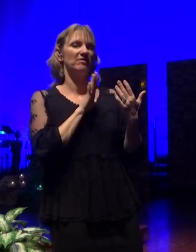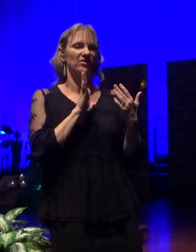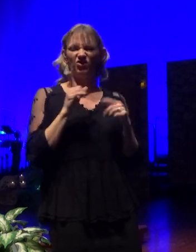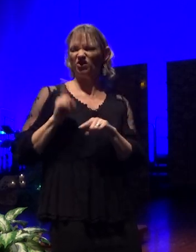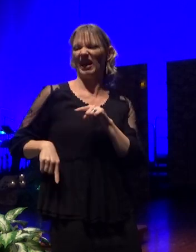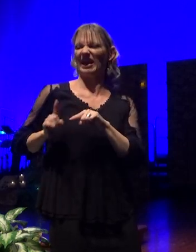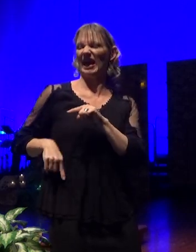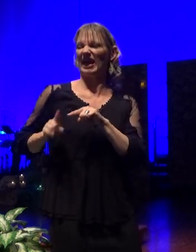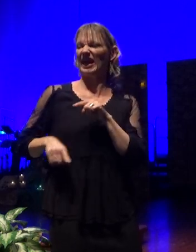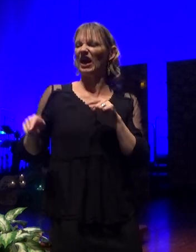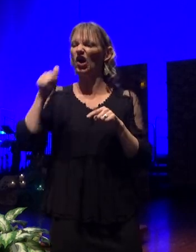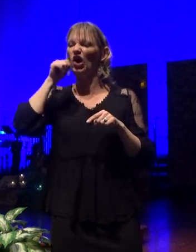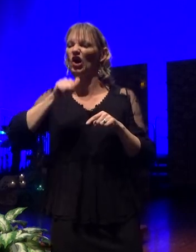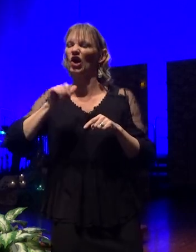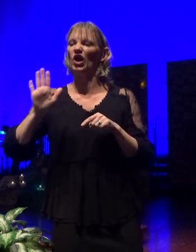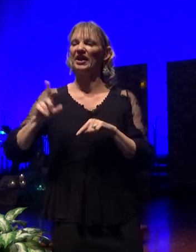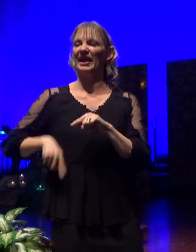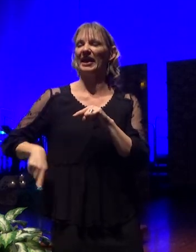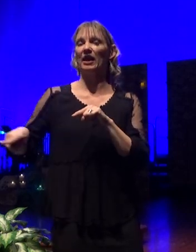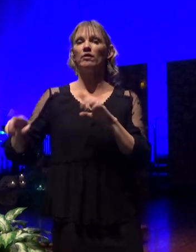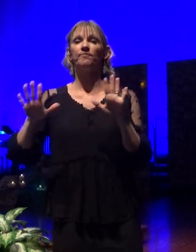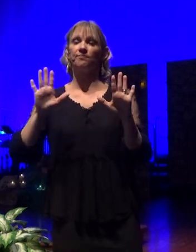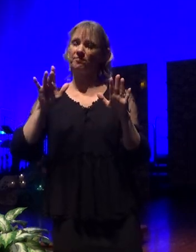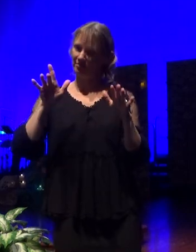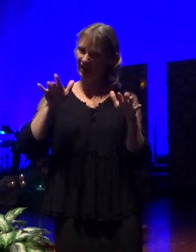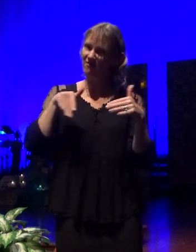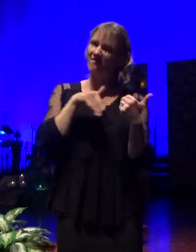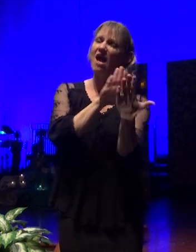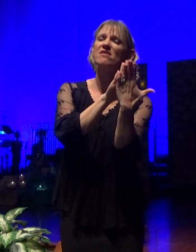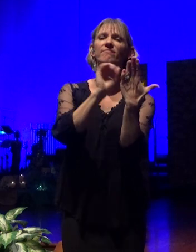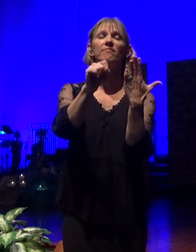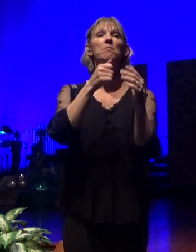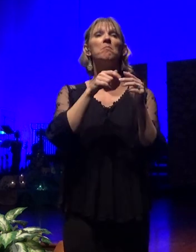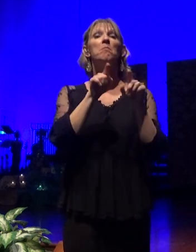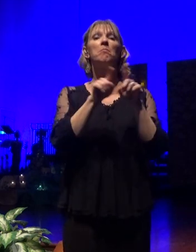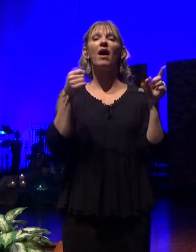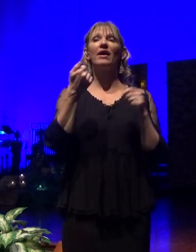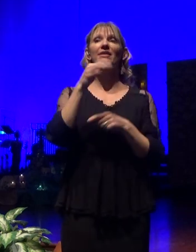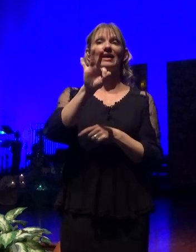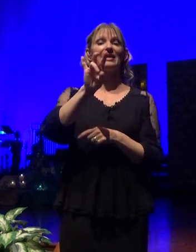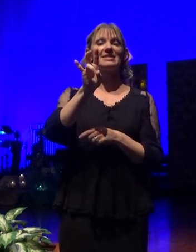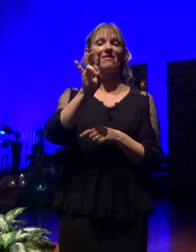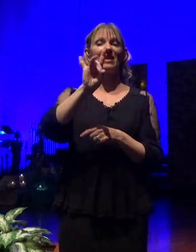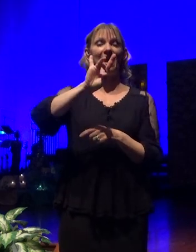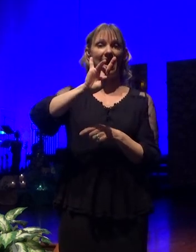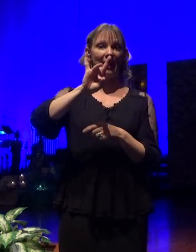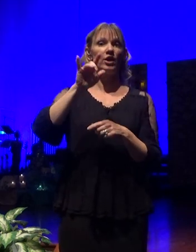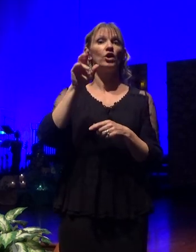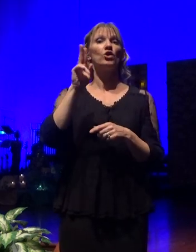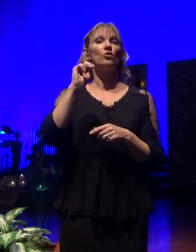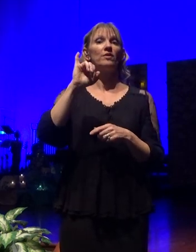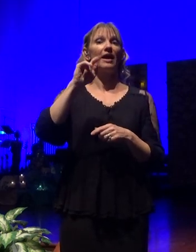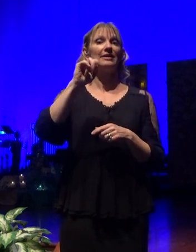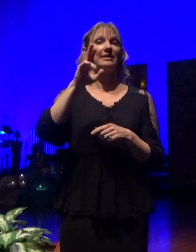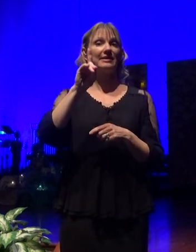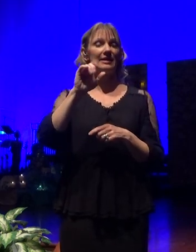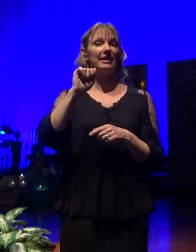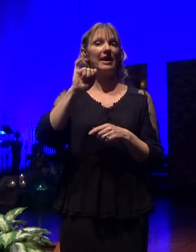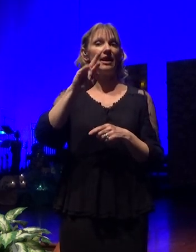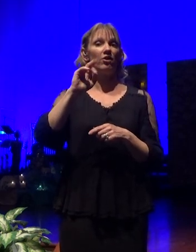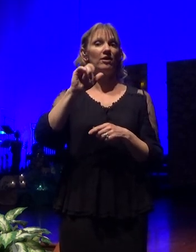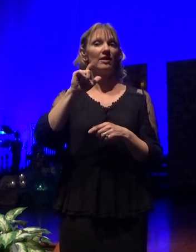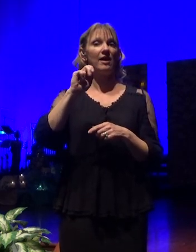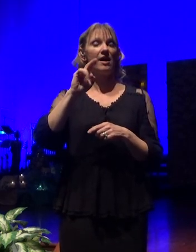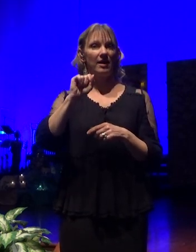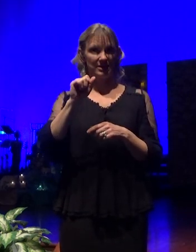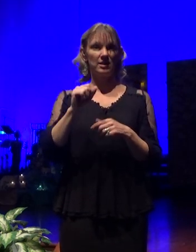do it because she was a girl, that sort of thing. But in 1978, United Airlines brought her on with 3